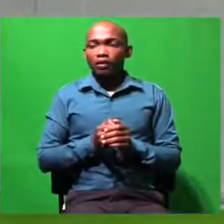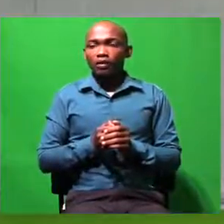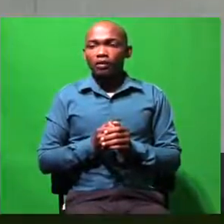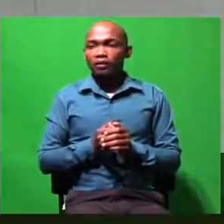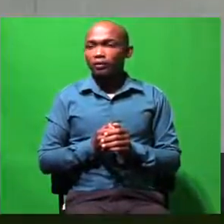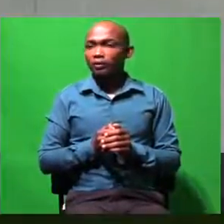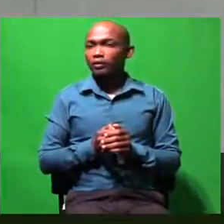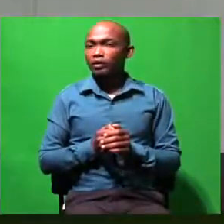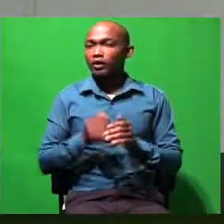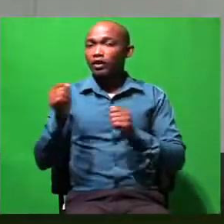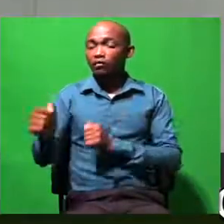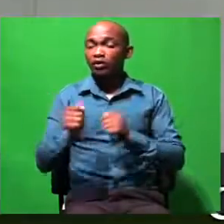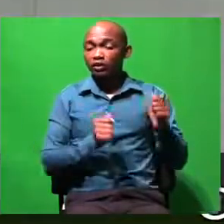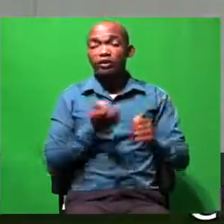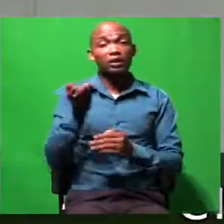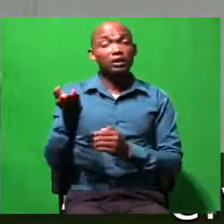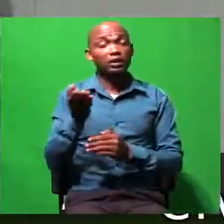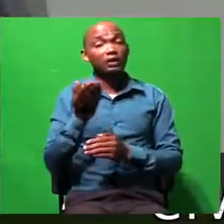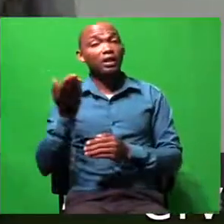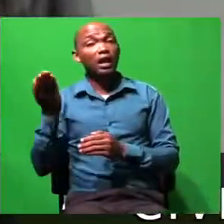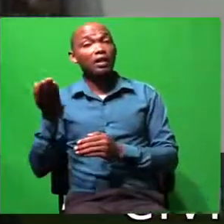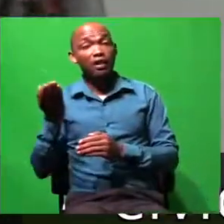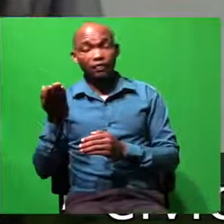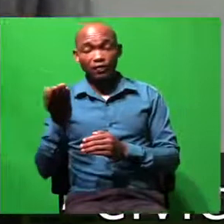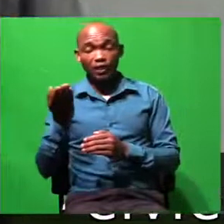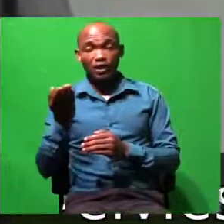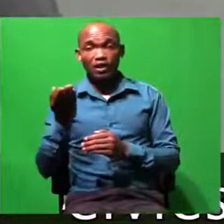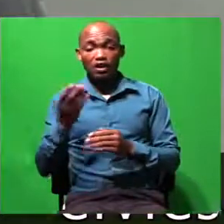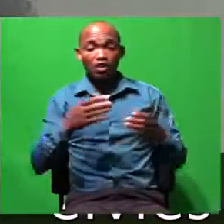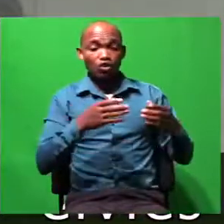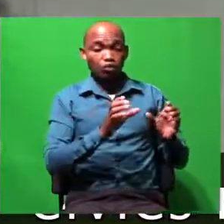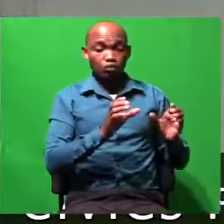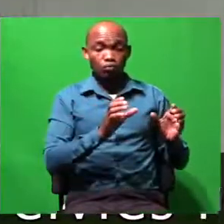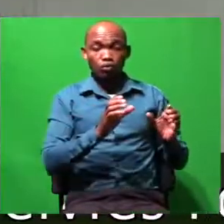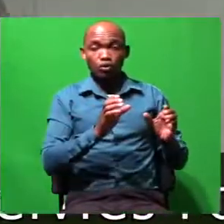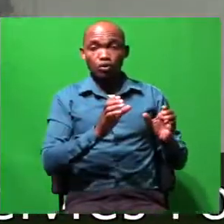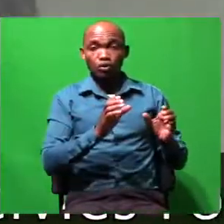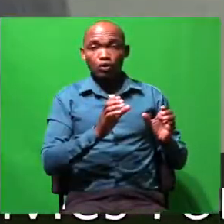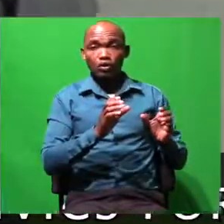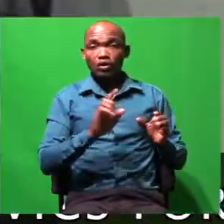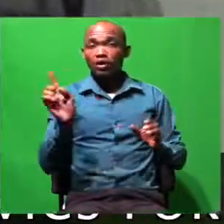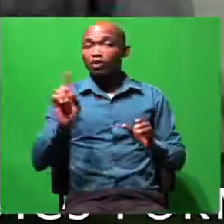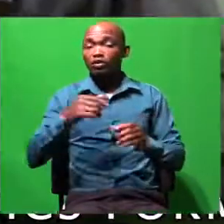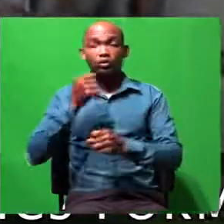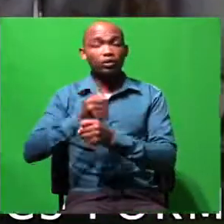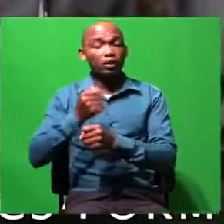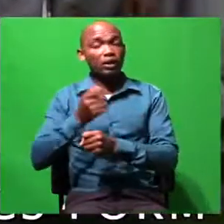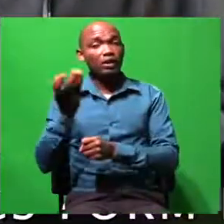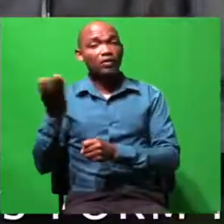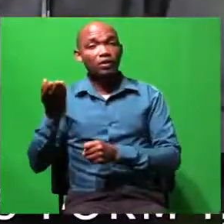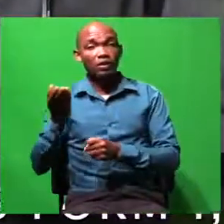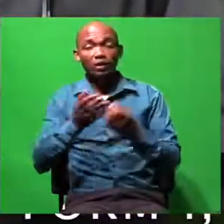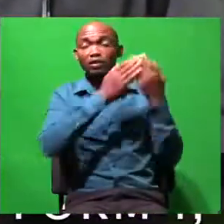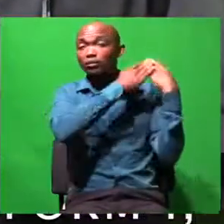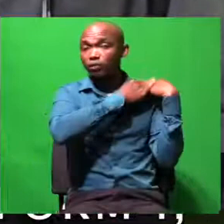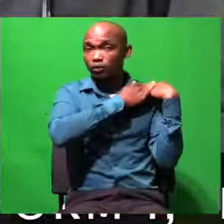group. Is another group who are neglected, who need special care. They are not doing any